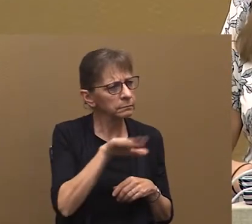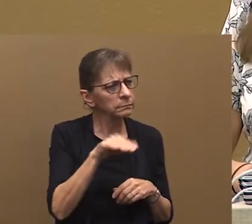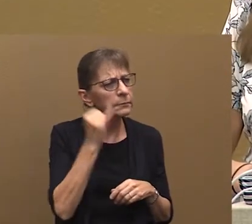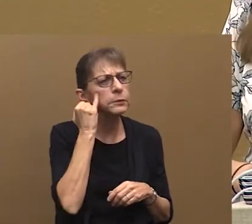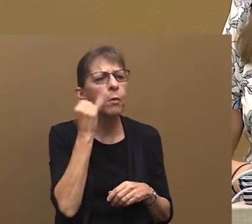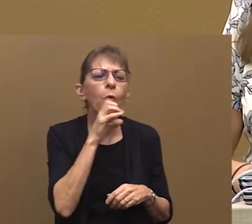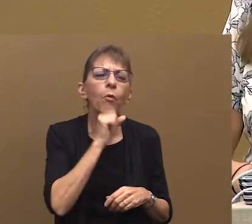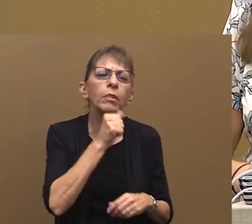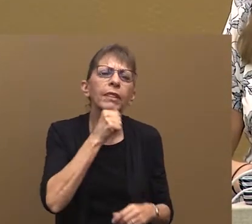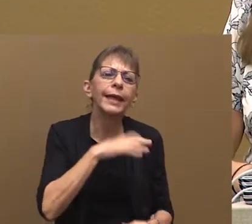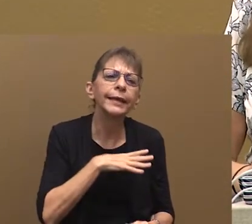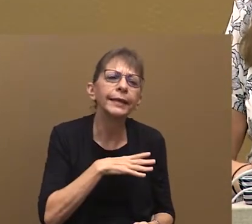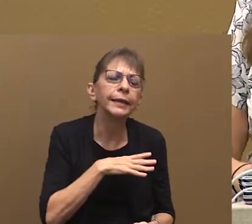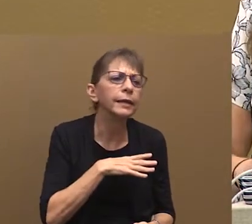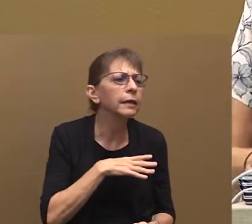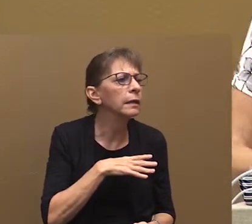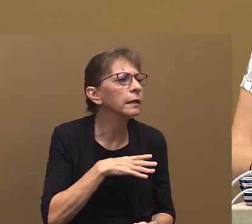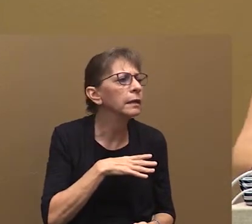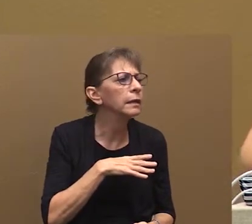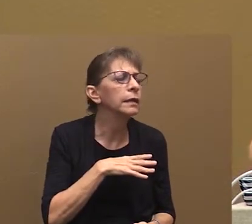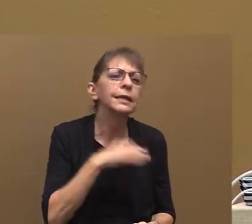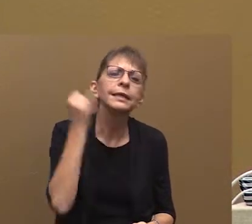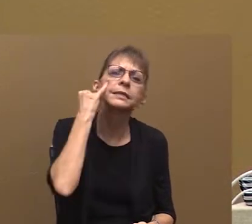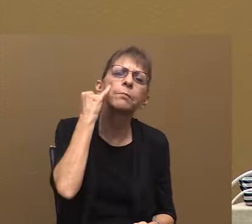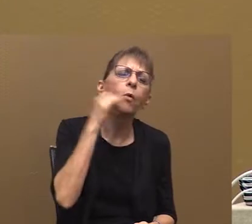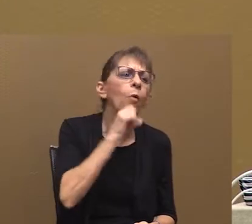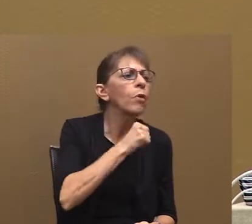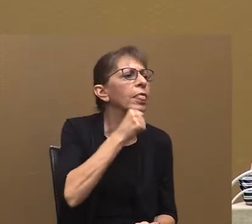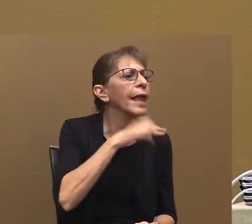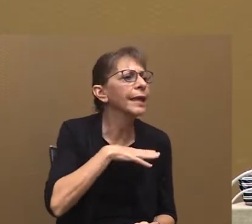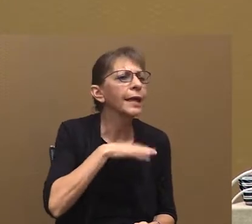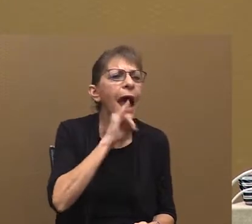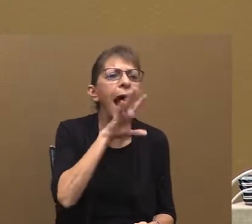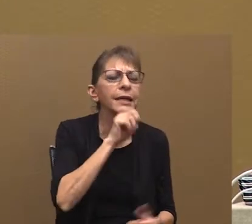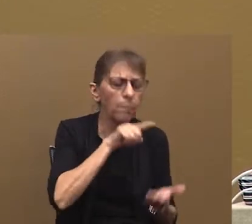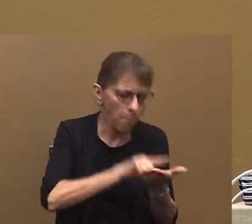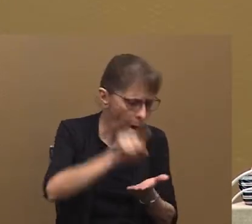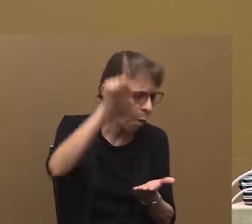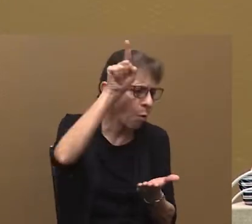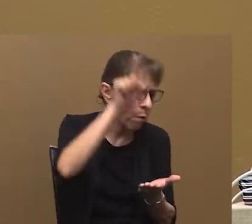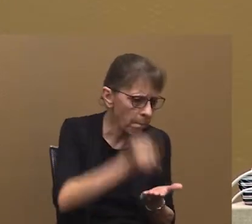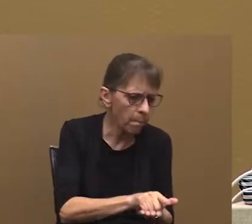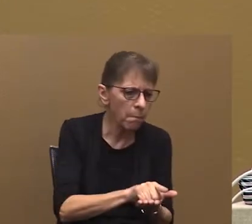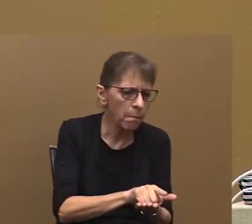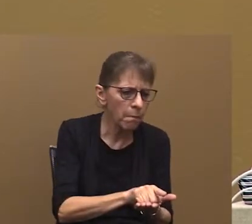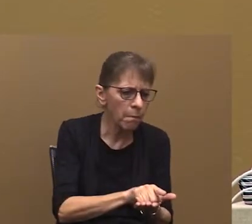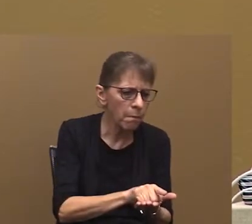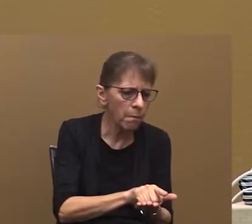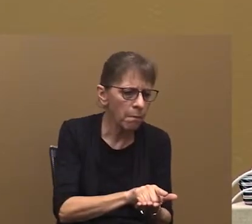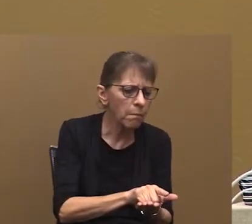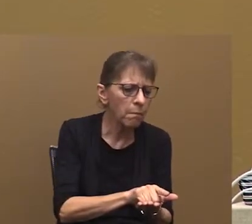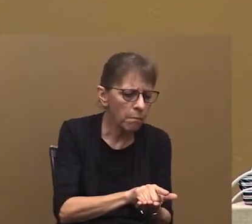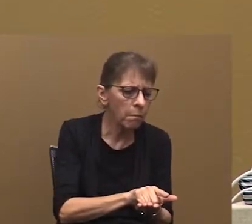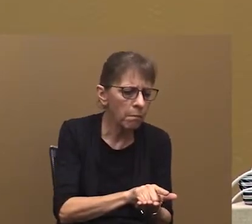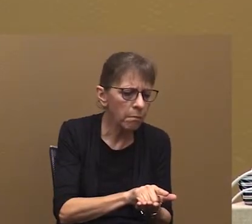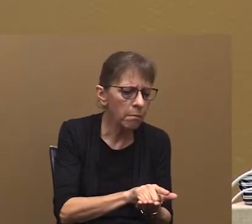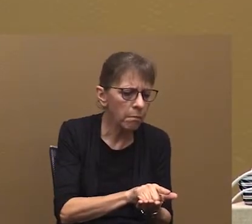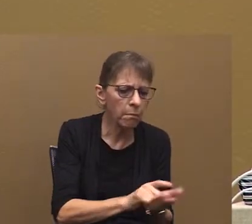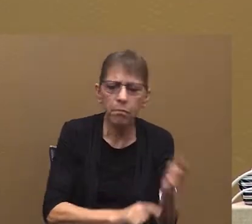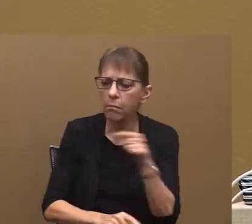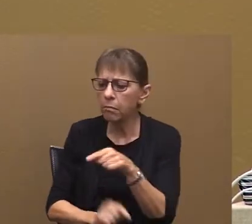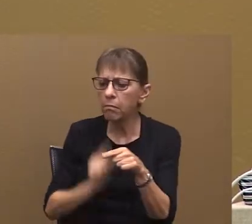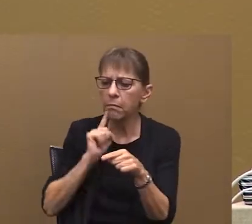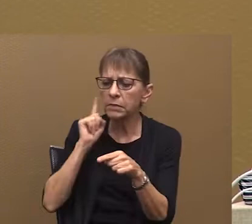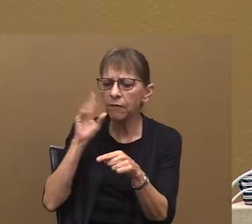lady? What if it was an old lady that fell on the ice? And there's that deaf